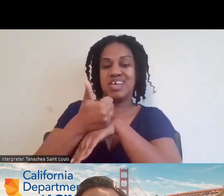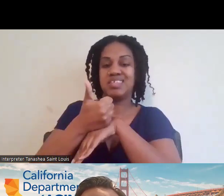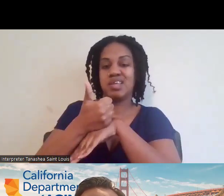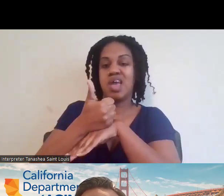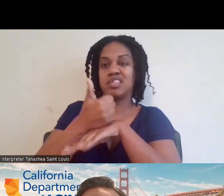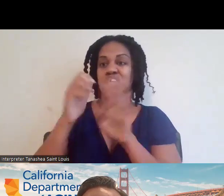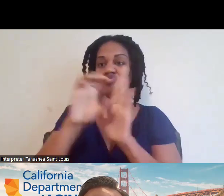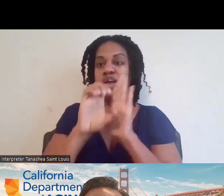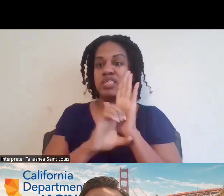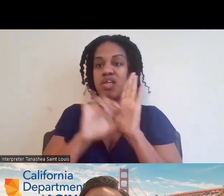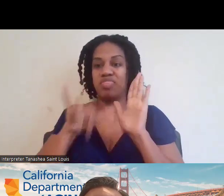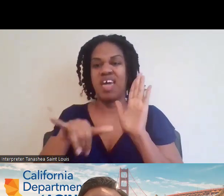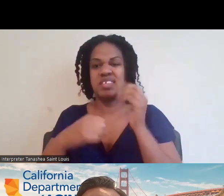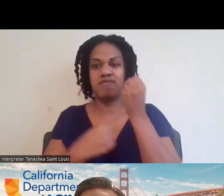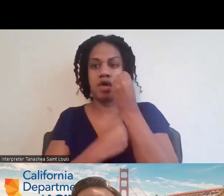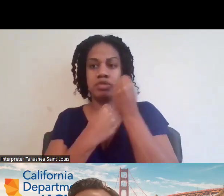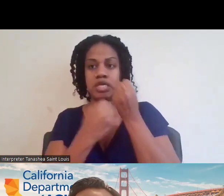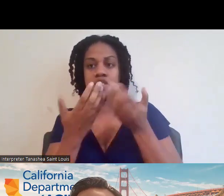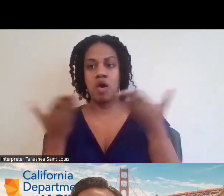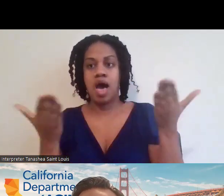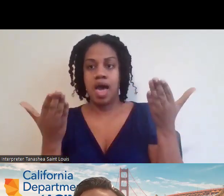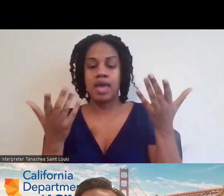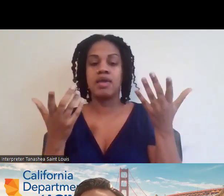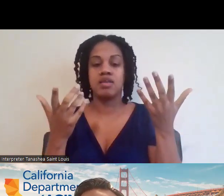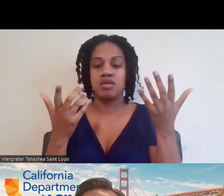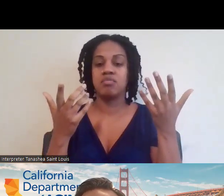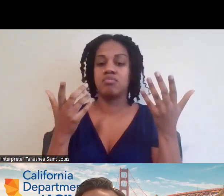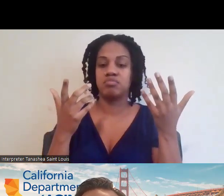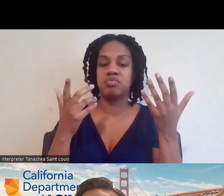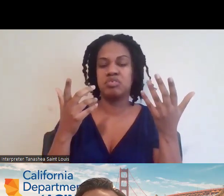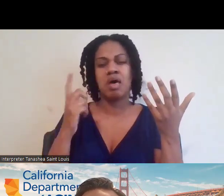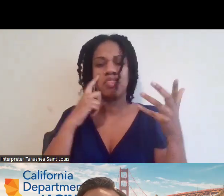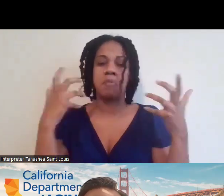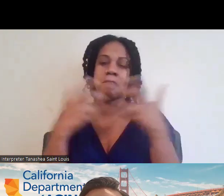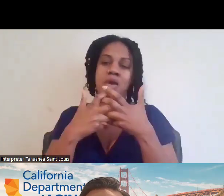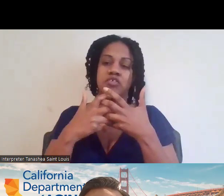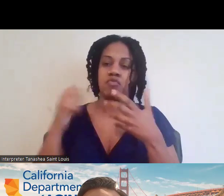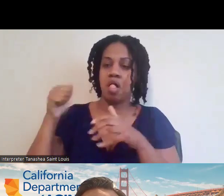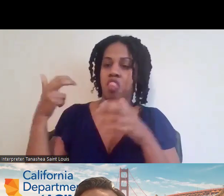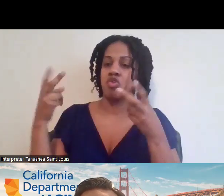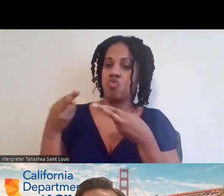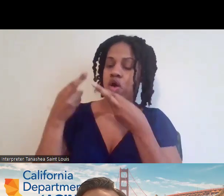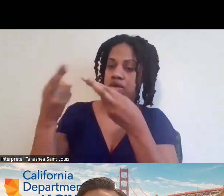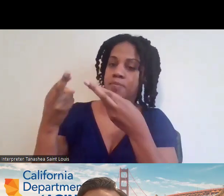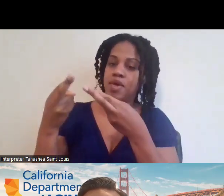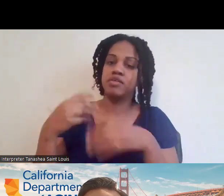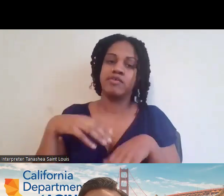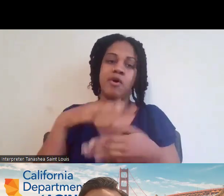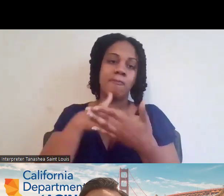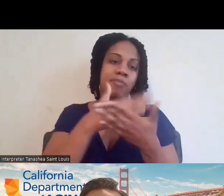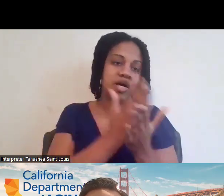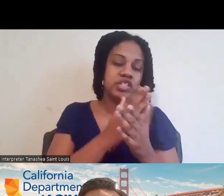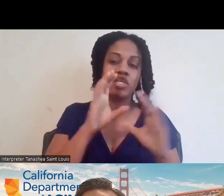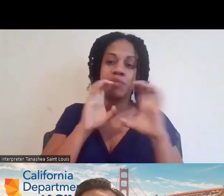because those are foundational items that the other recommendations we think will naturally flow from, areas such as budget,